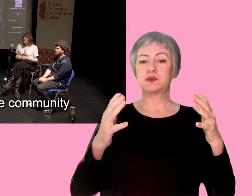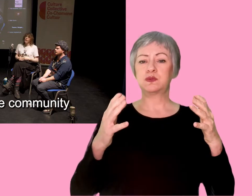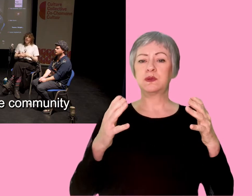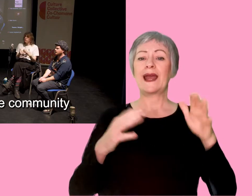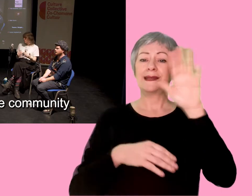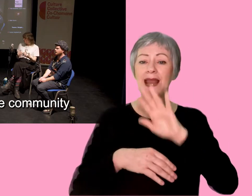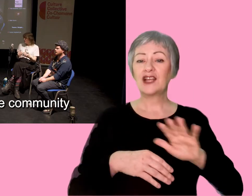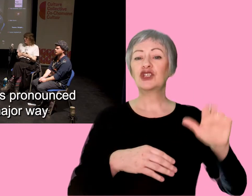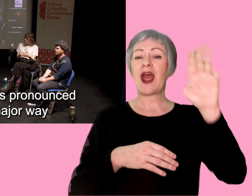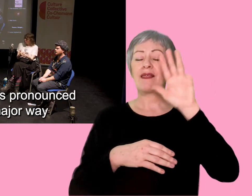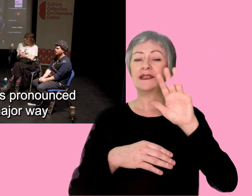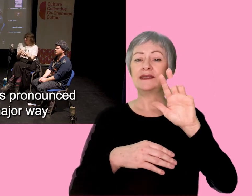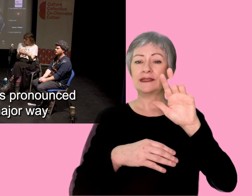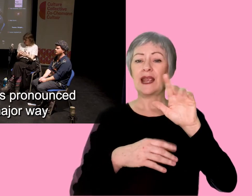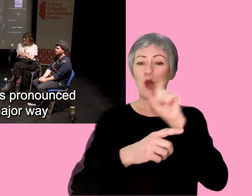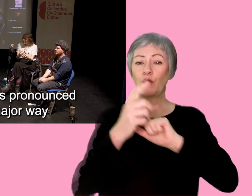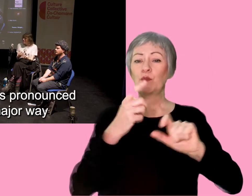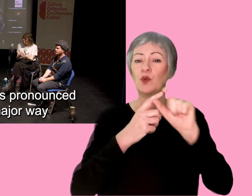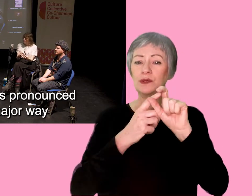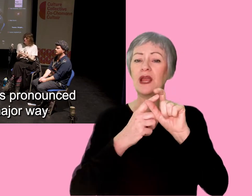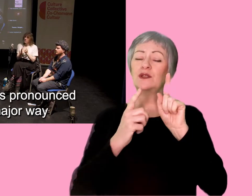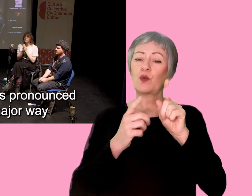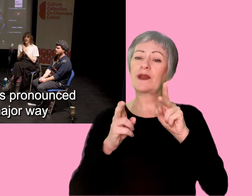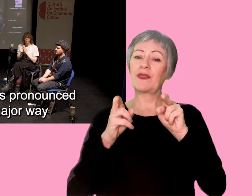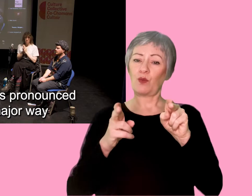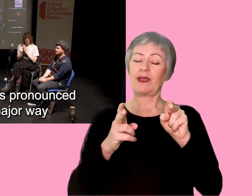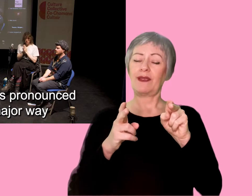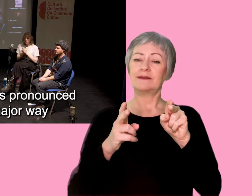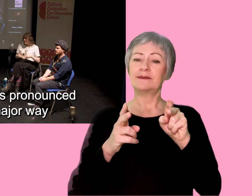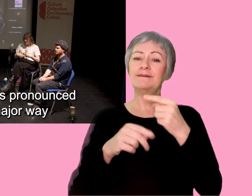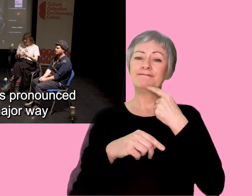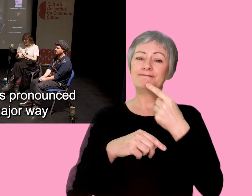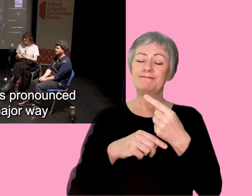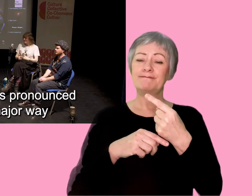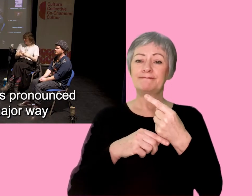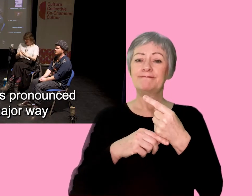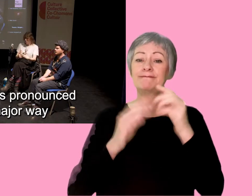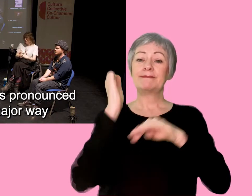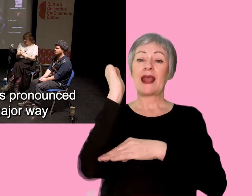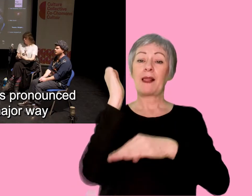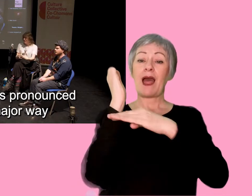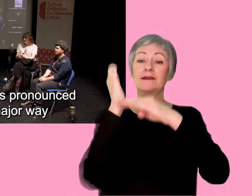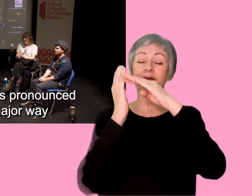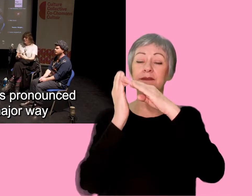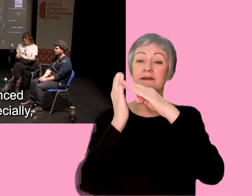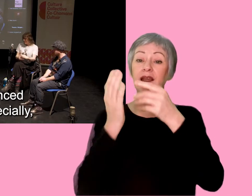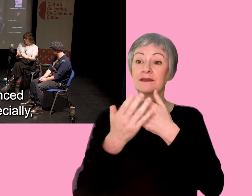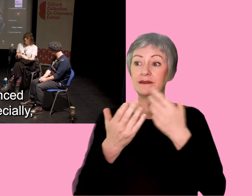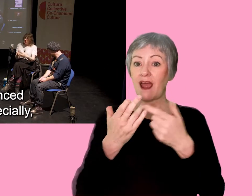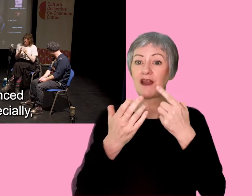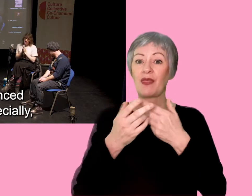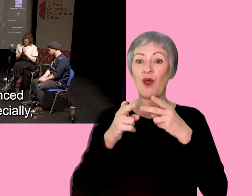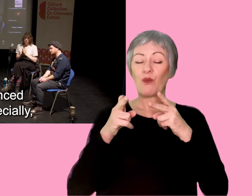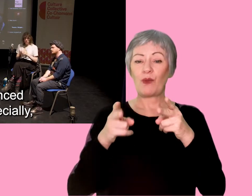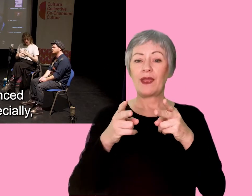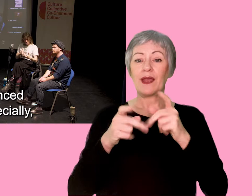nationality or language community is one of the ways that that's pronounced. Class is another major way that that's